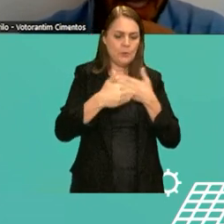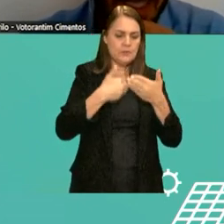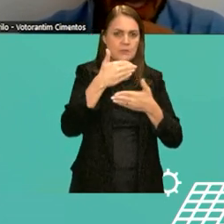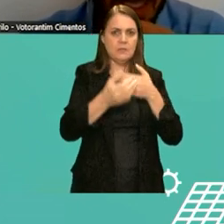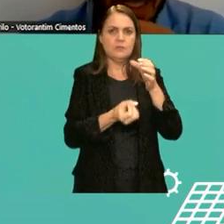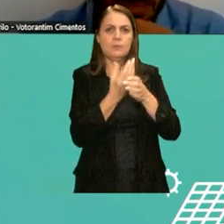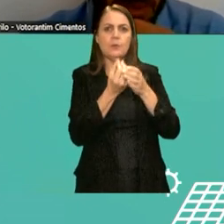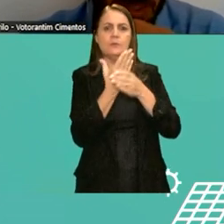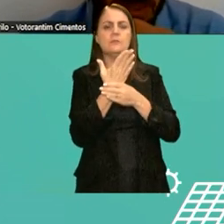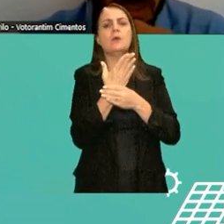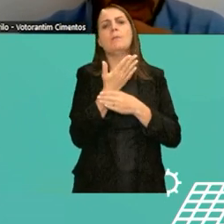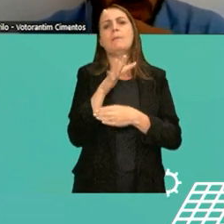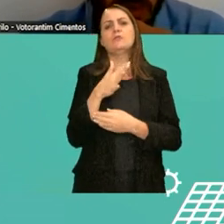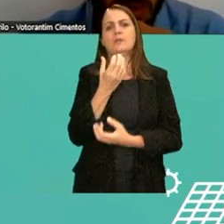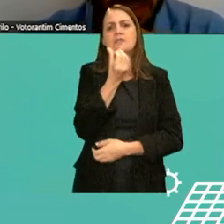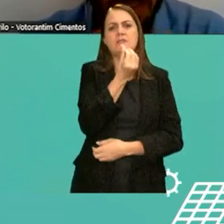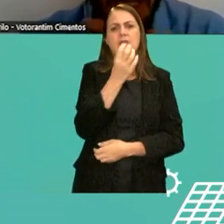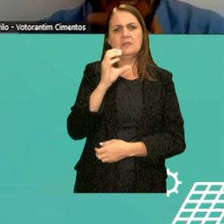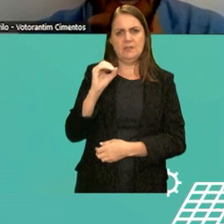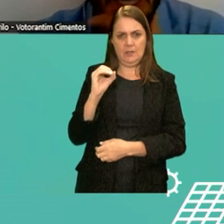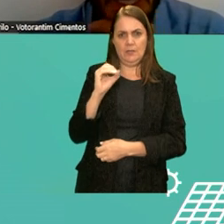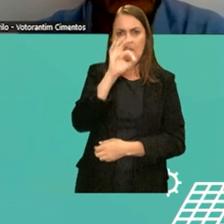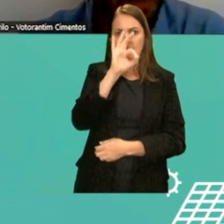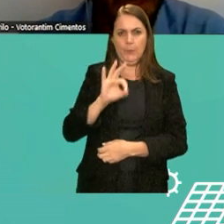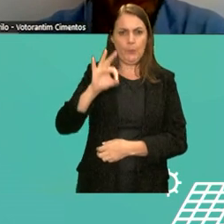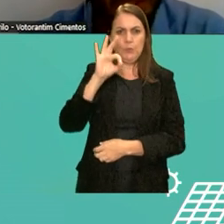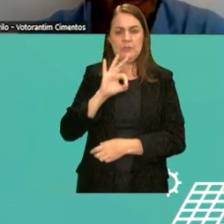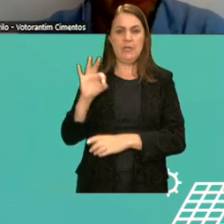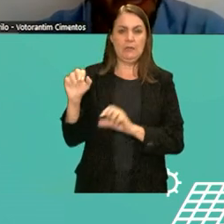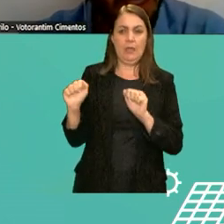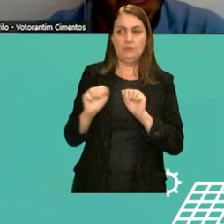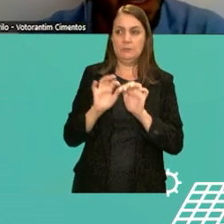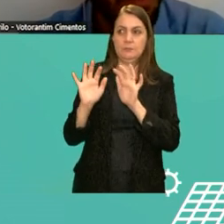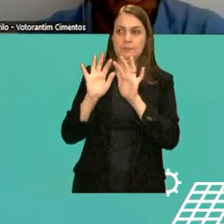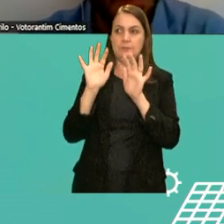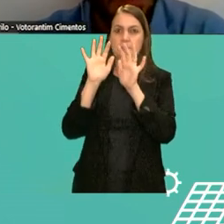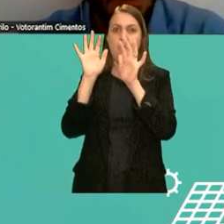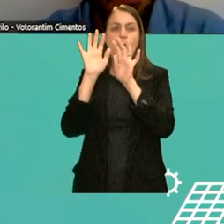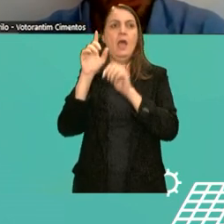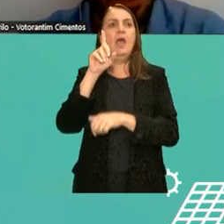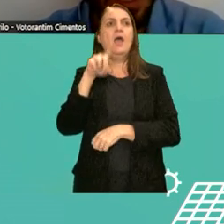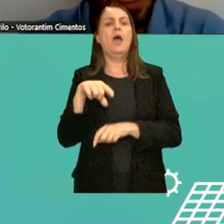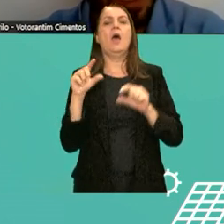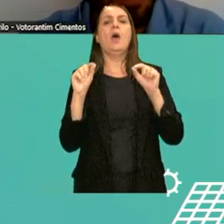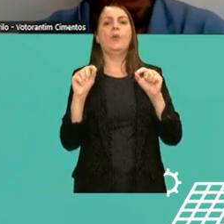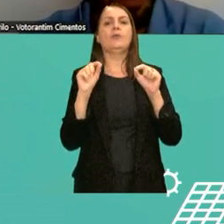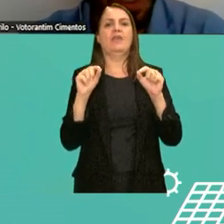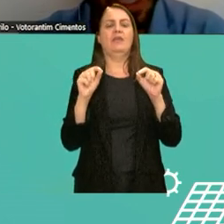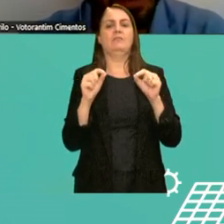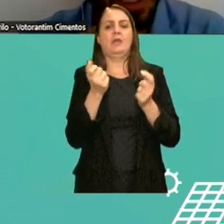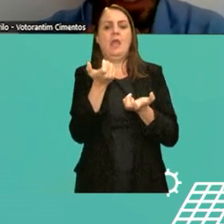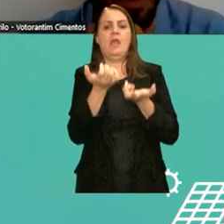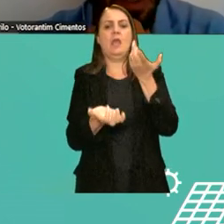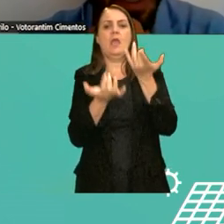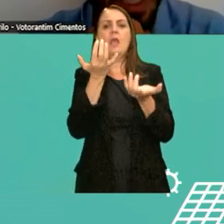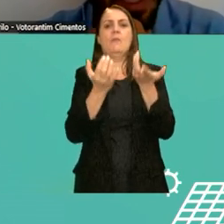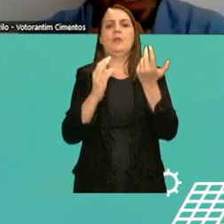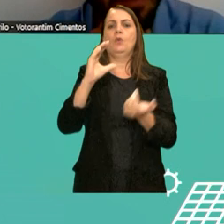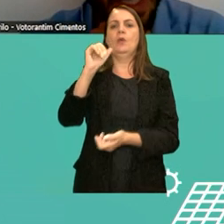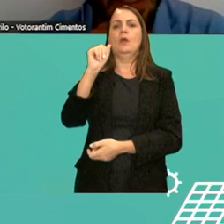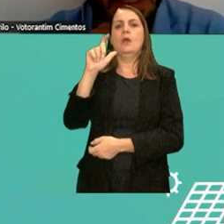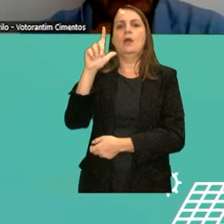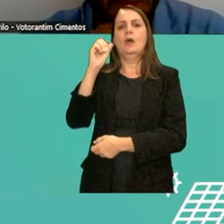Around 60% of our emissions are based on calcination, so calcarium burning.